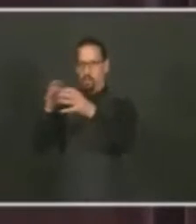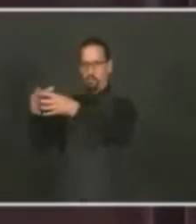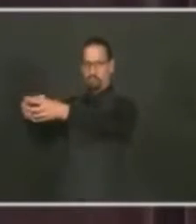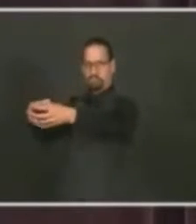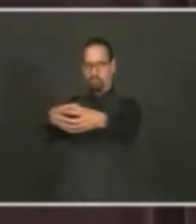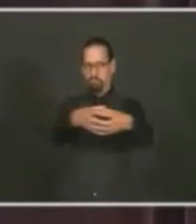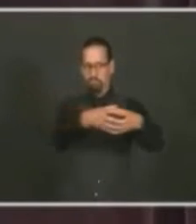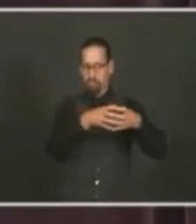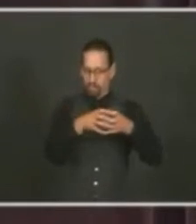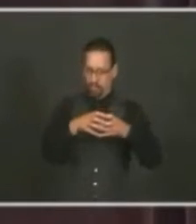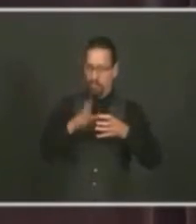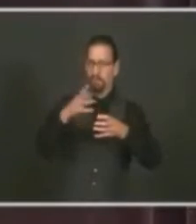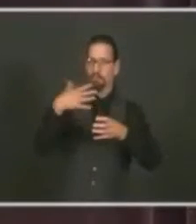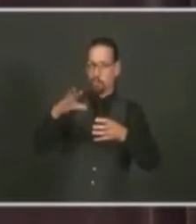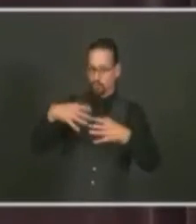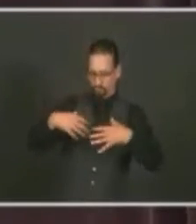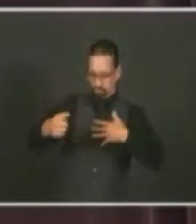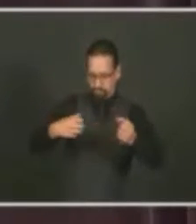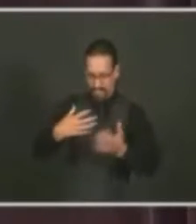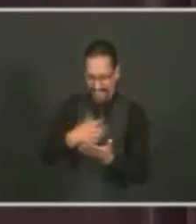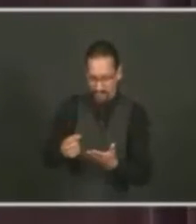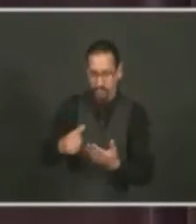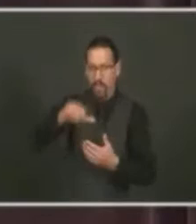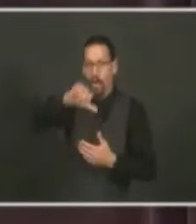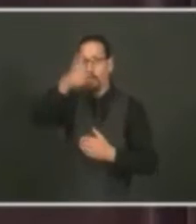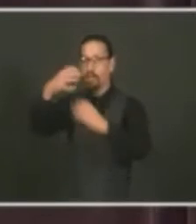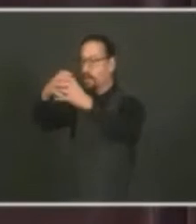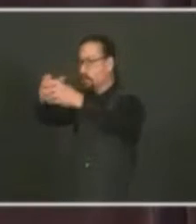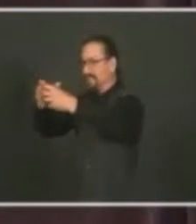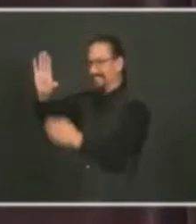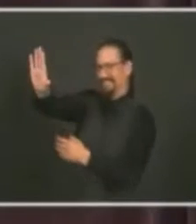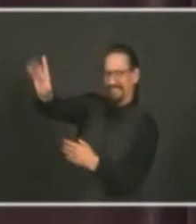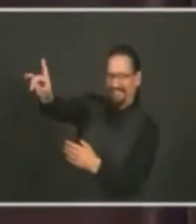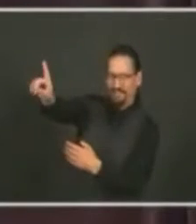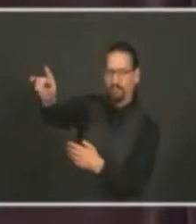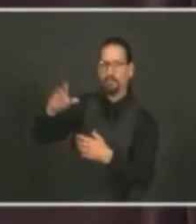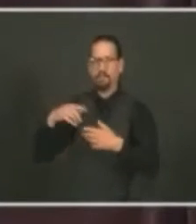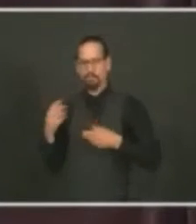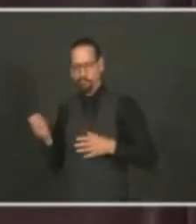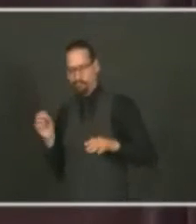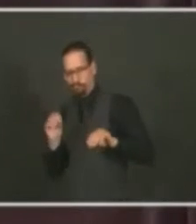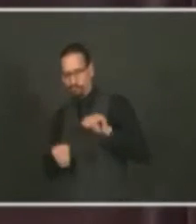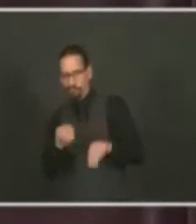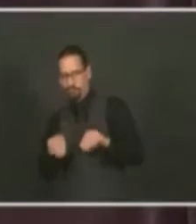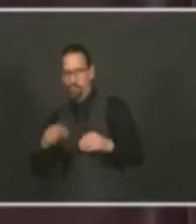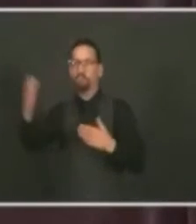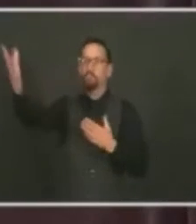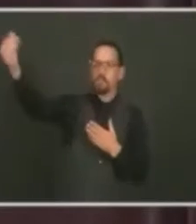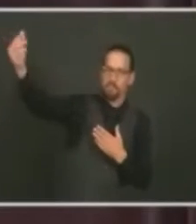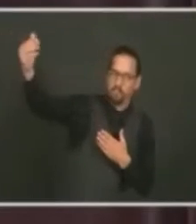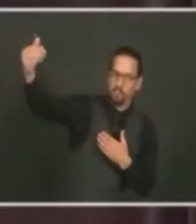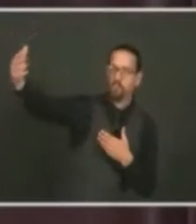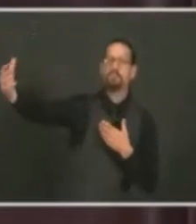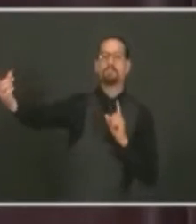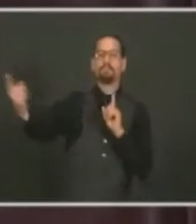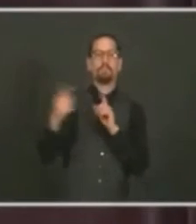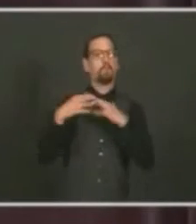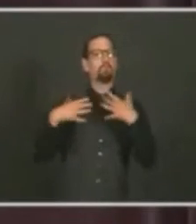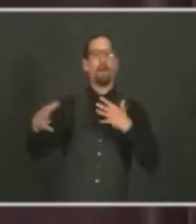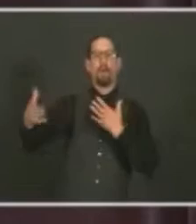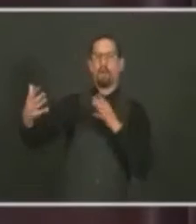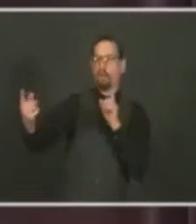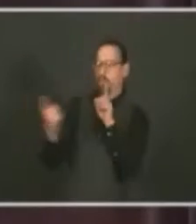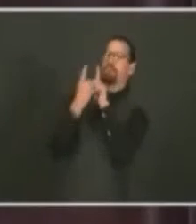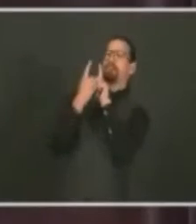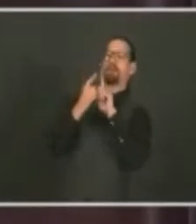washing their hands regularly. People who are going from house to house should bring hand sanitizer